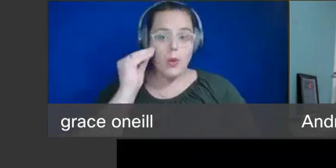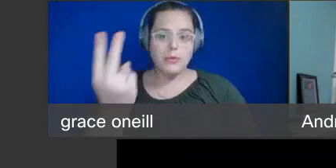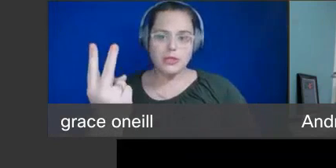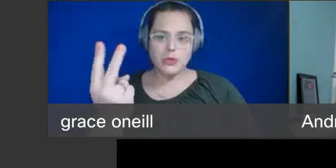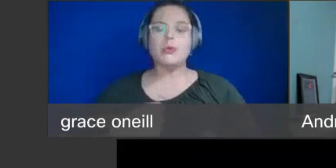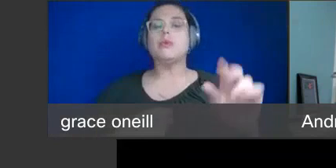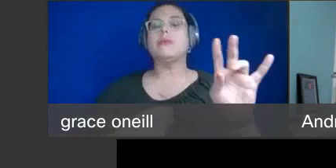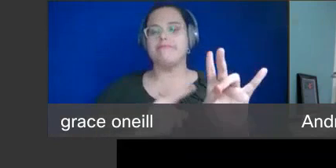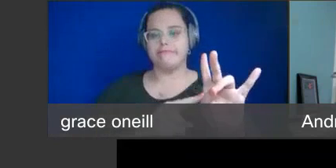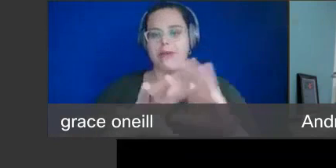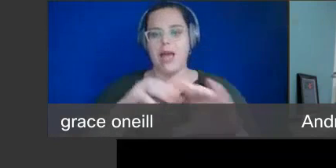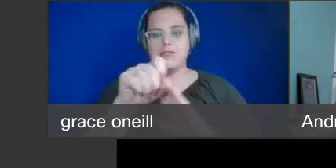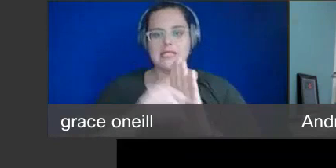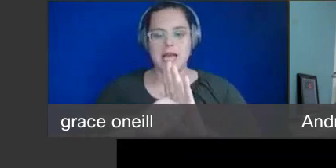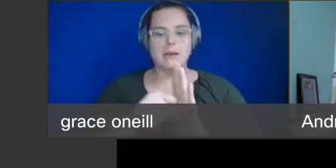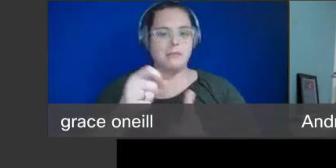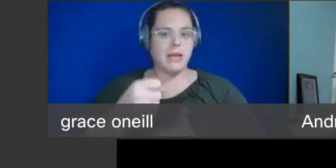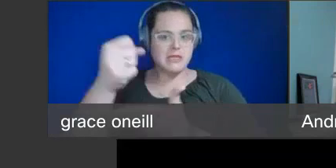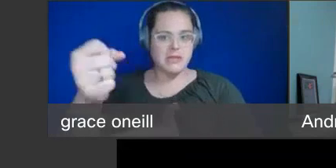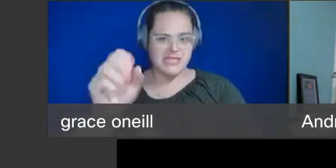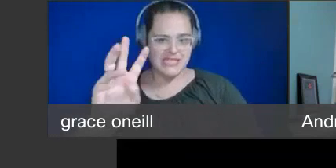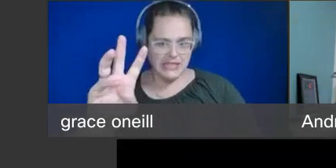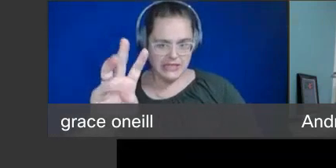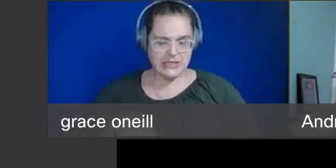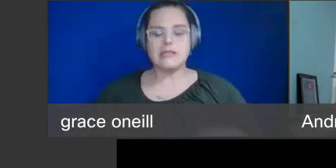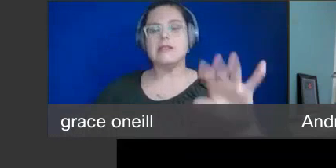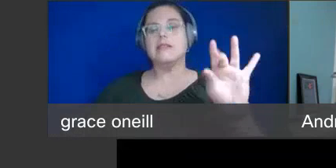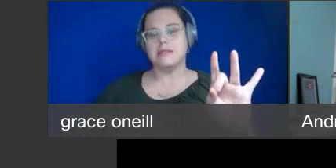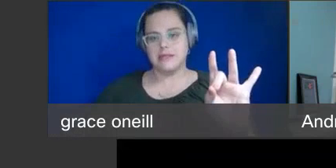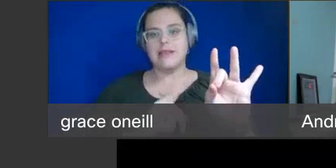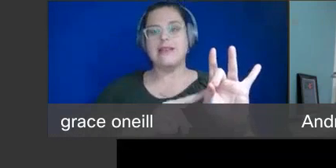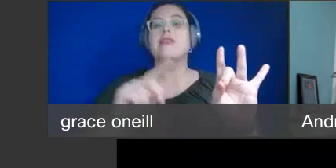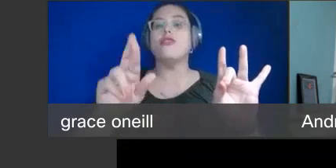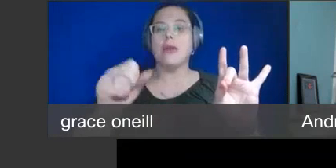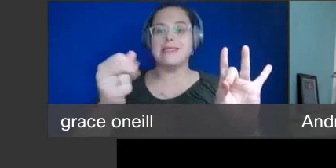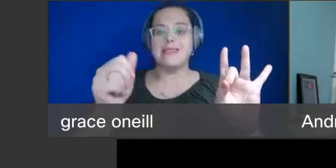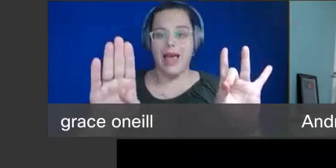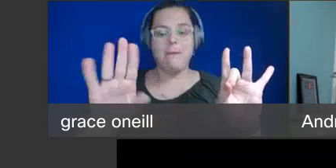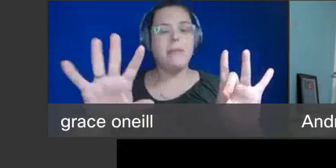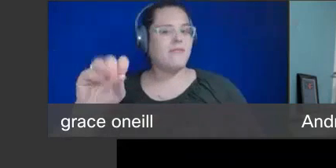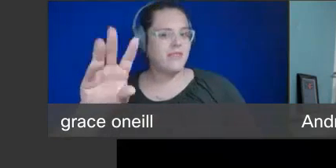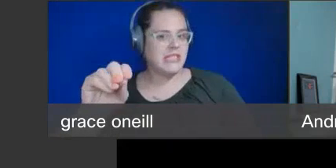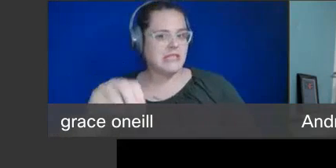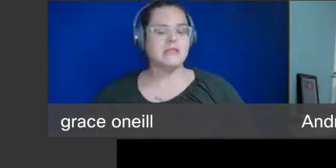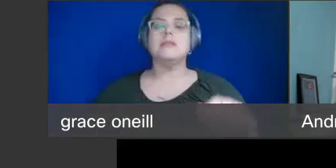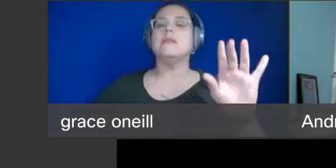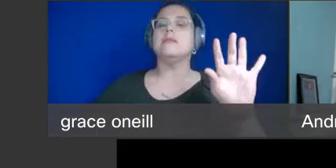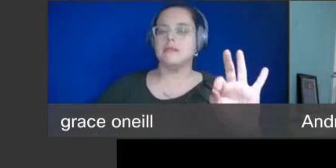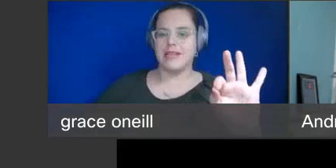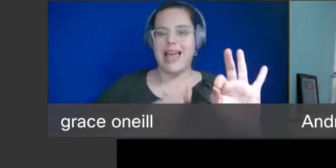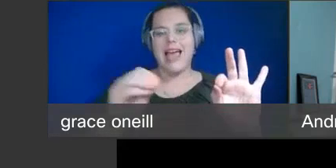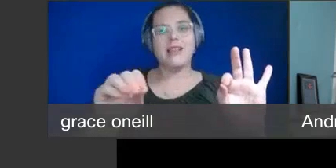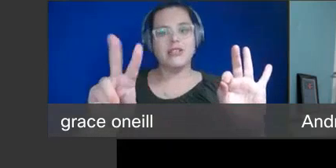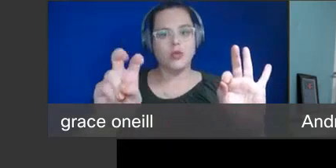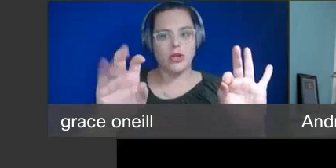in out-of-state placements, 50 in residential habilitation placements, and 295 people in